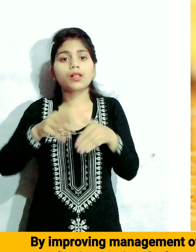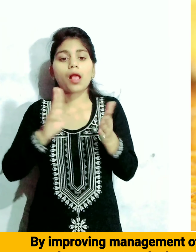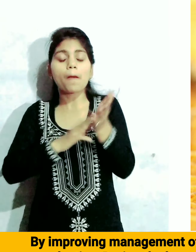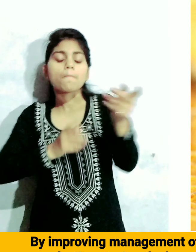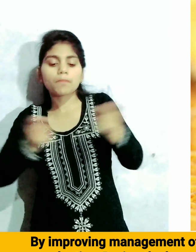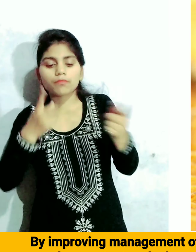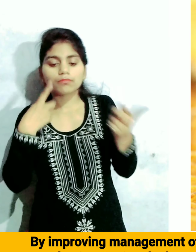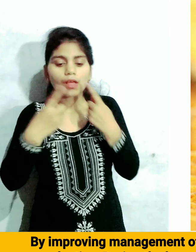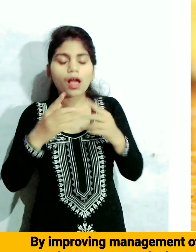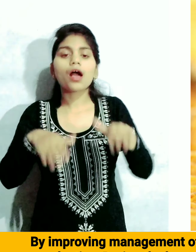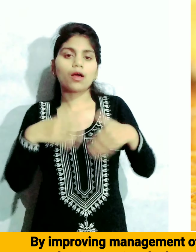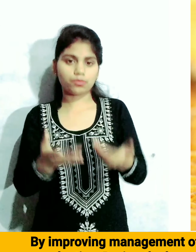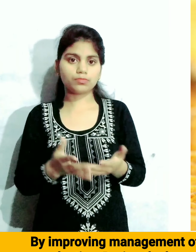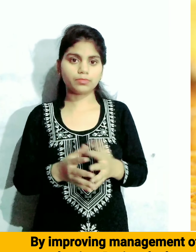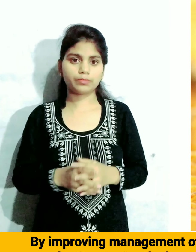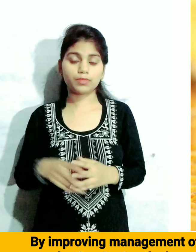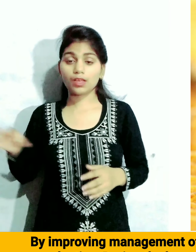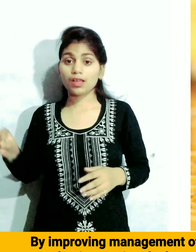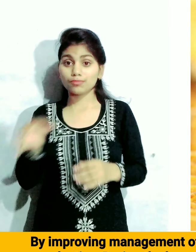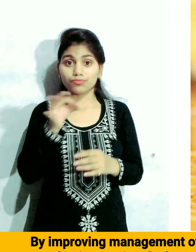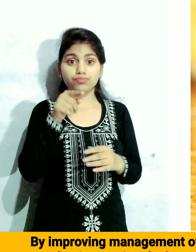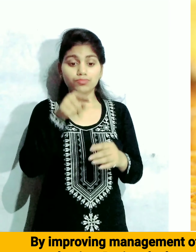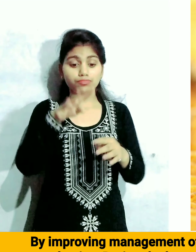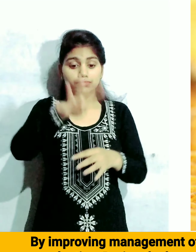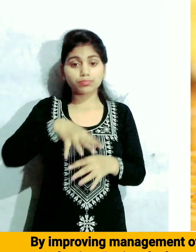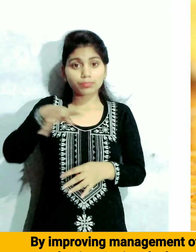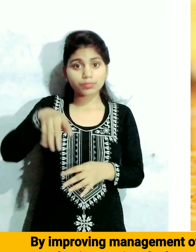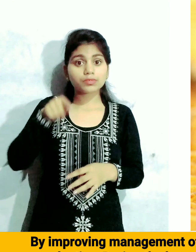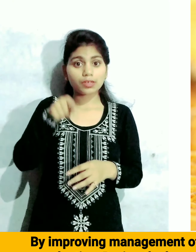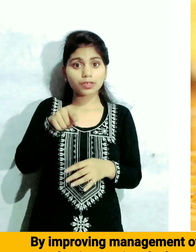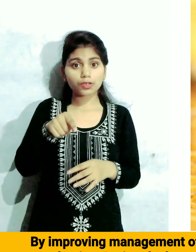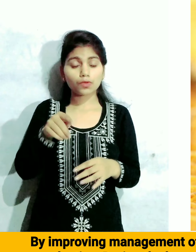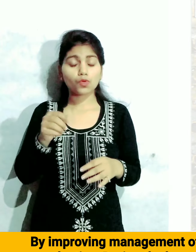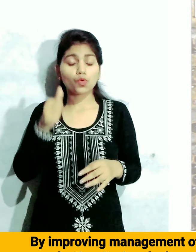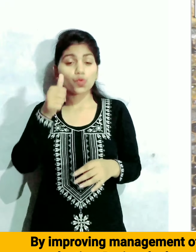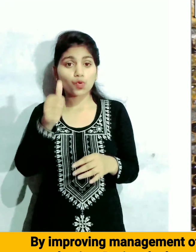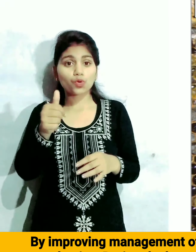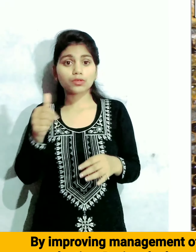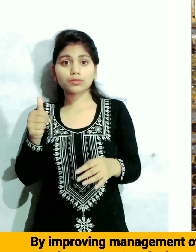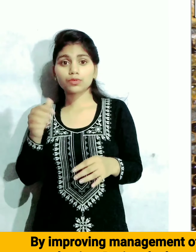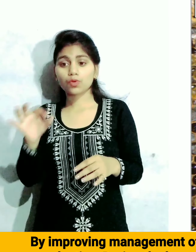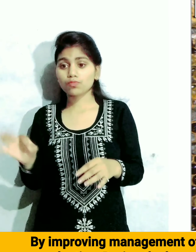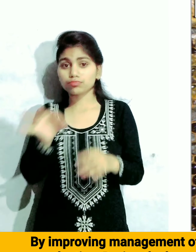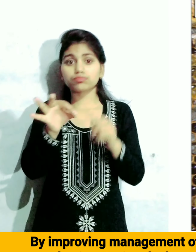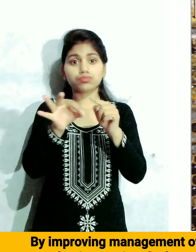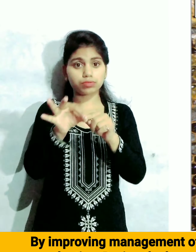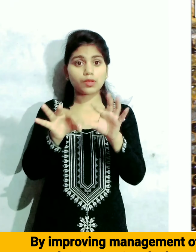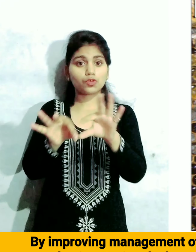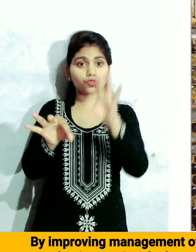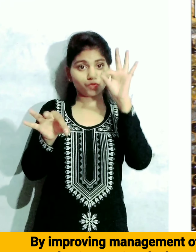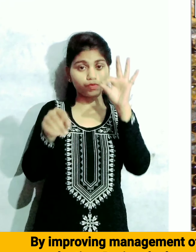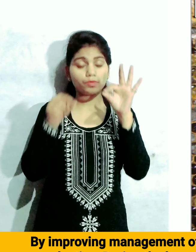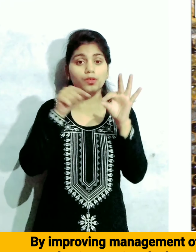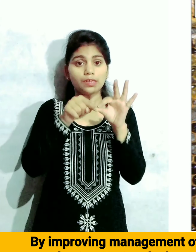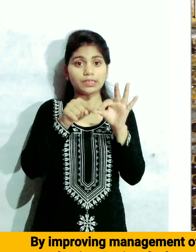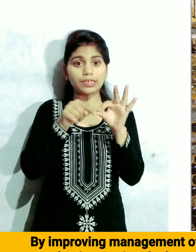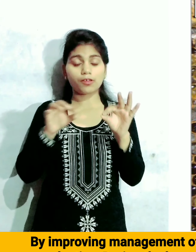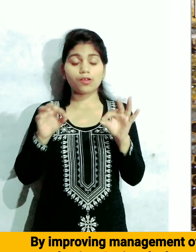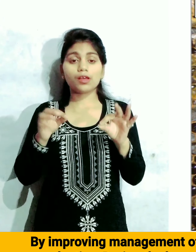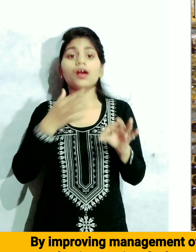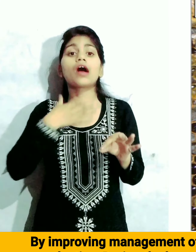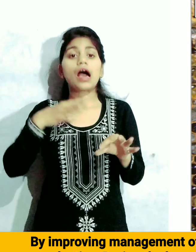By improving management of colonies, a good quality of honeybees can be made